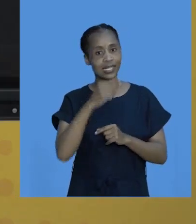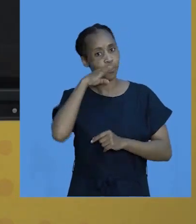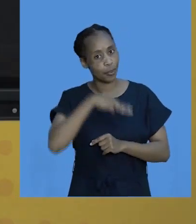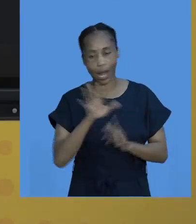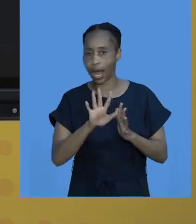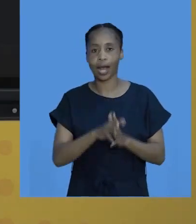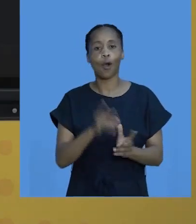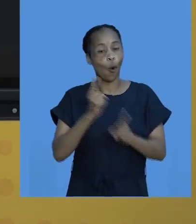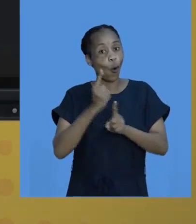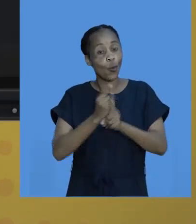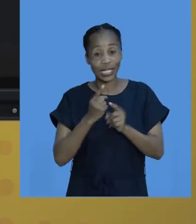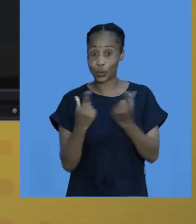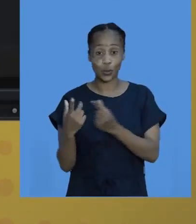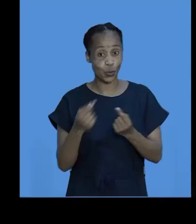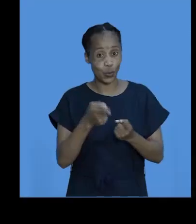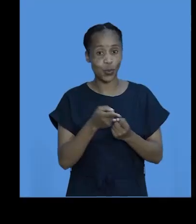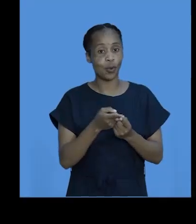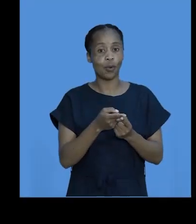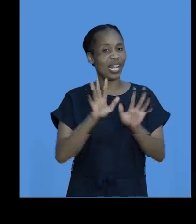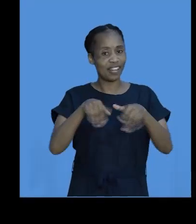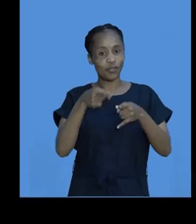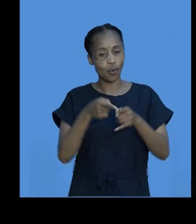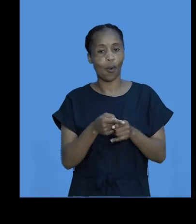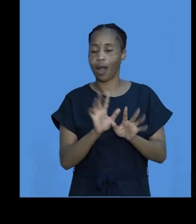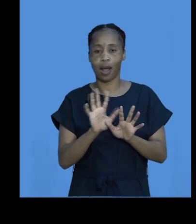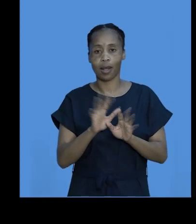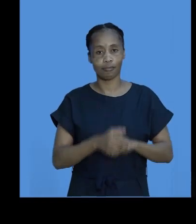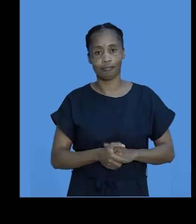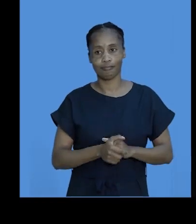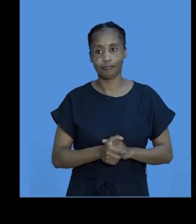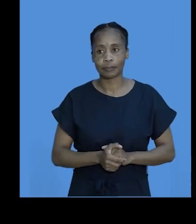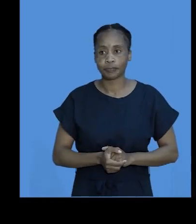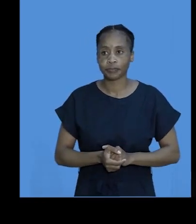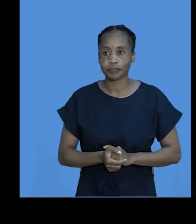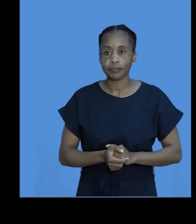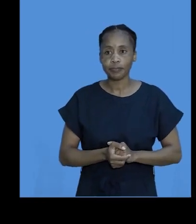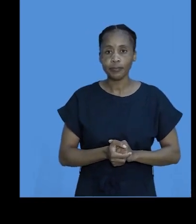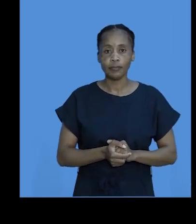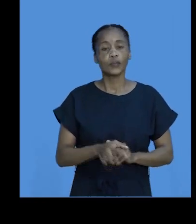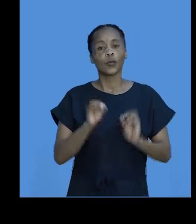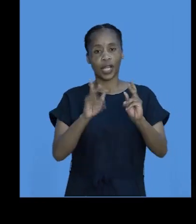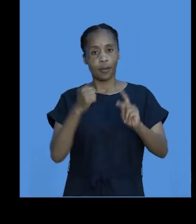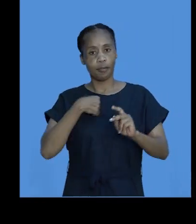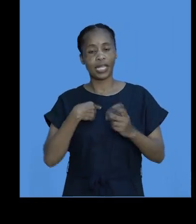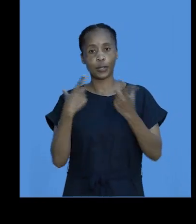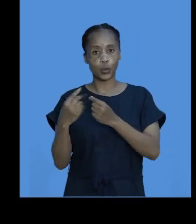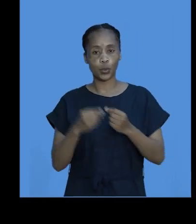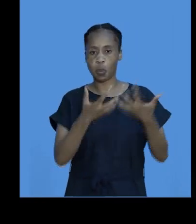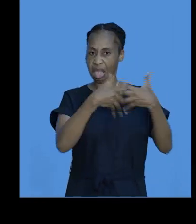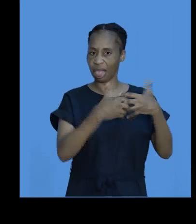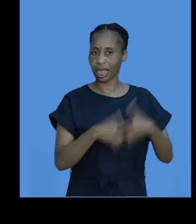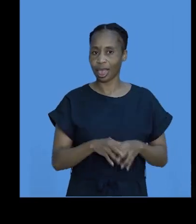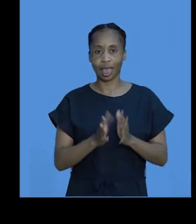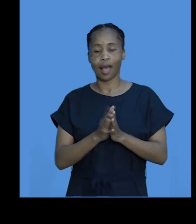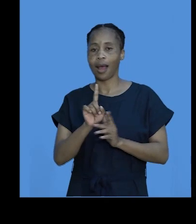exam, make sure you tackle that multiple choice. Don't leave it unattempted there. Right, I'm not going to do the mix and match.